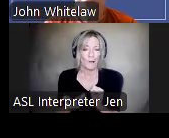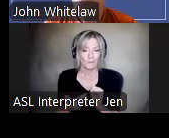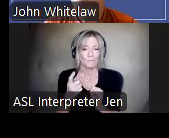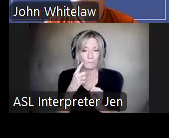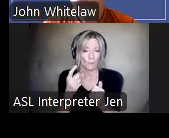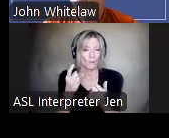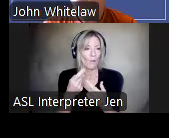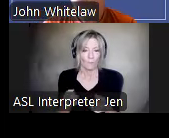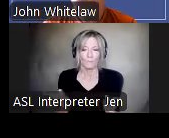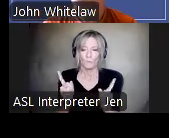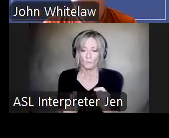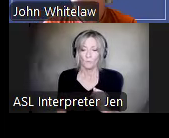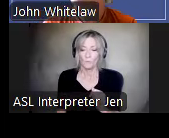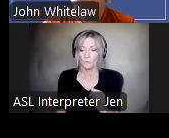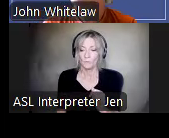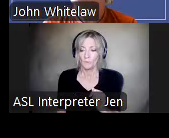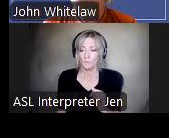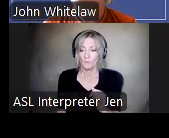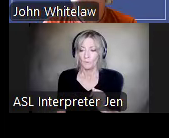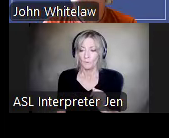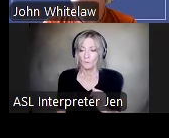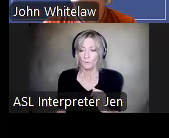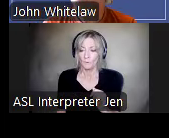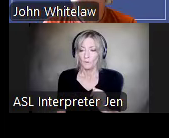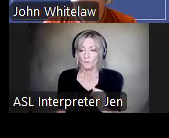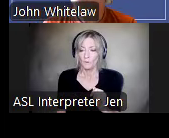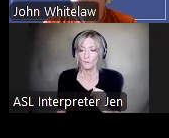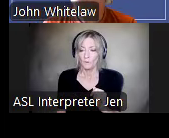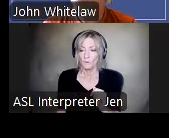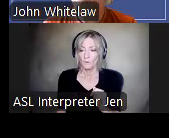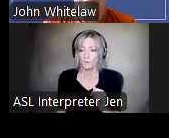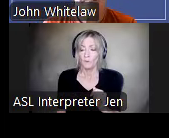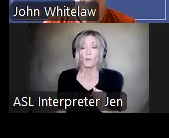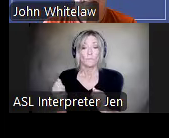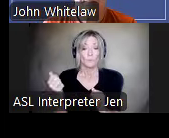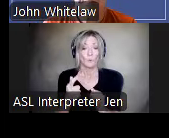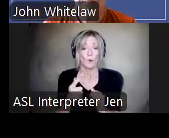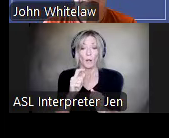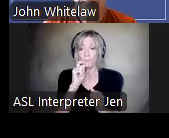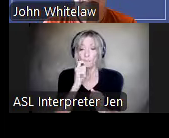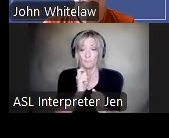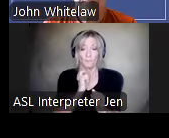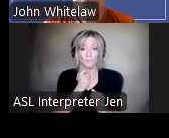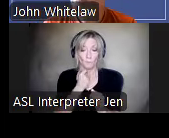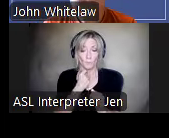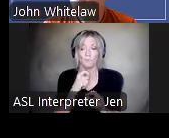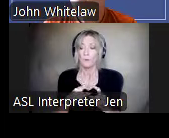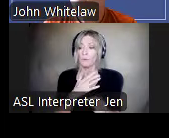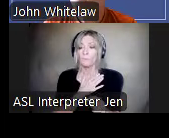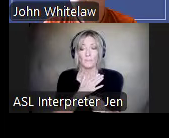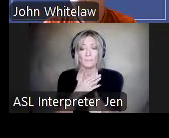participants. Everyone is in mute, but we welcome your participation in